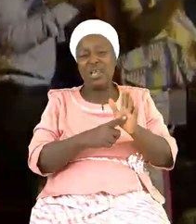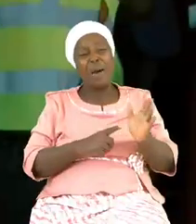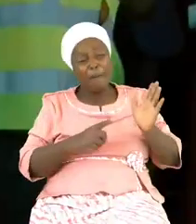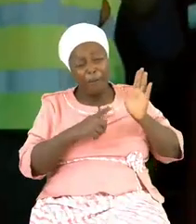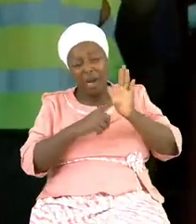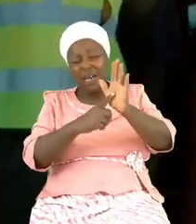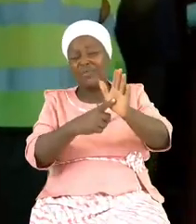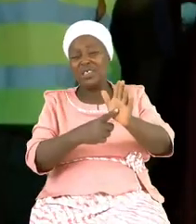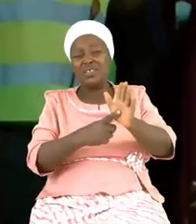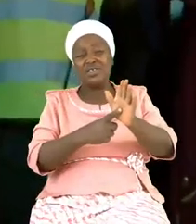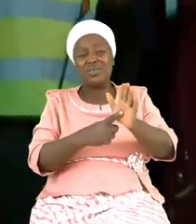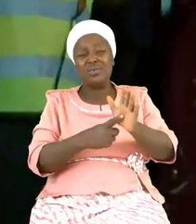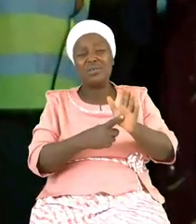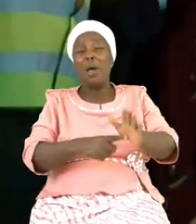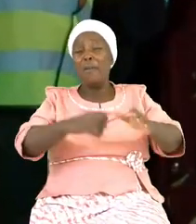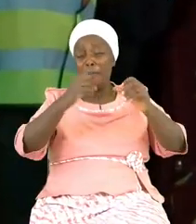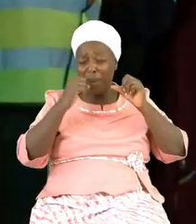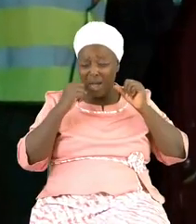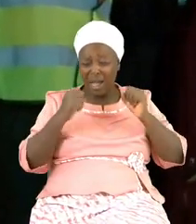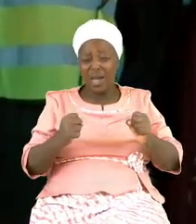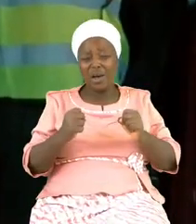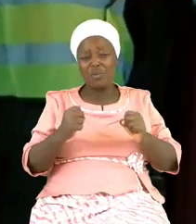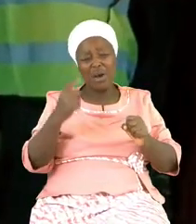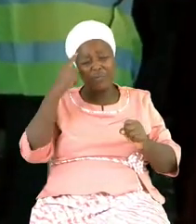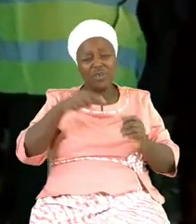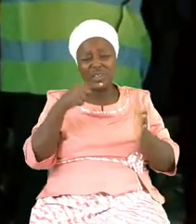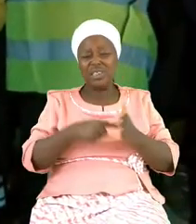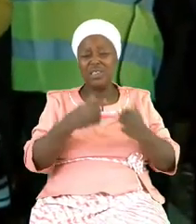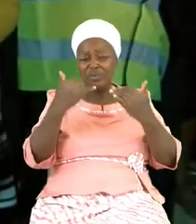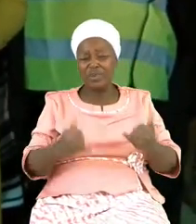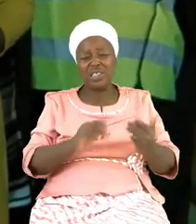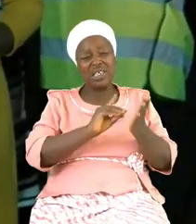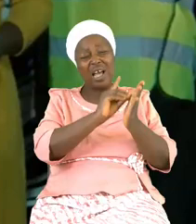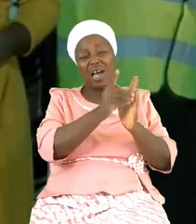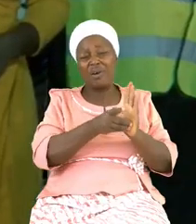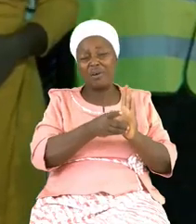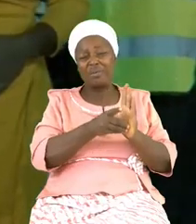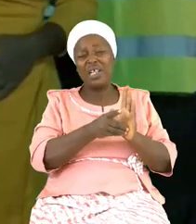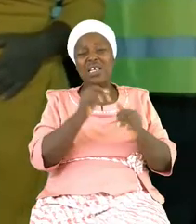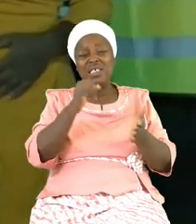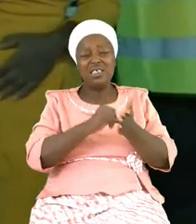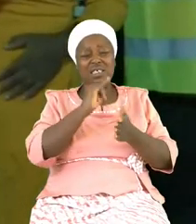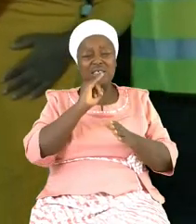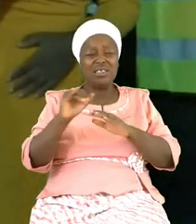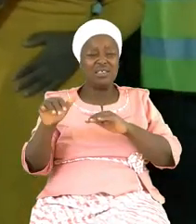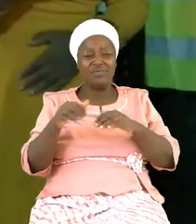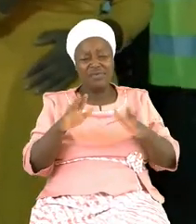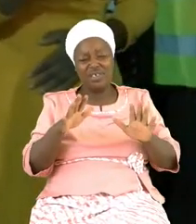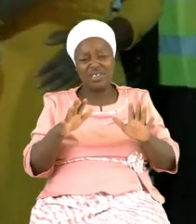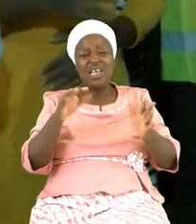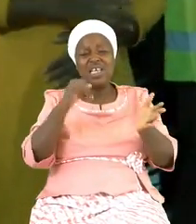Manifestation. Power for this present hour. It's done. It